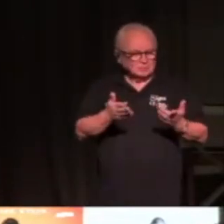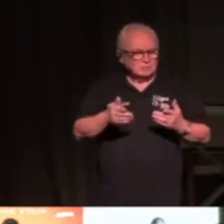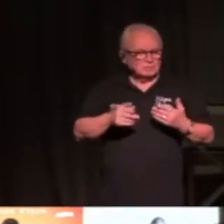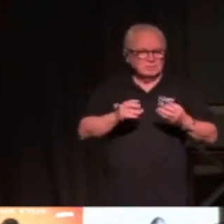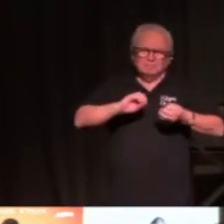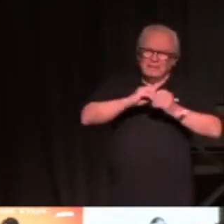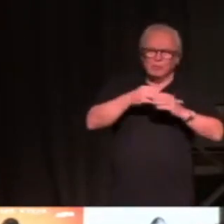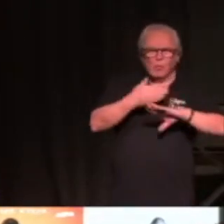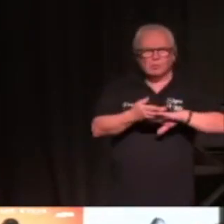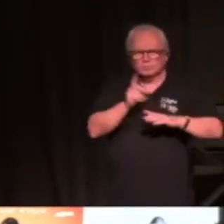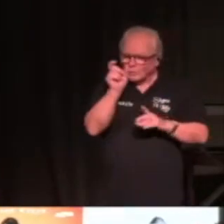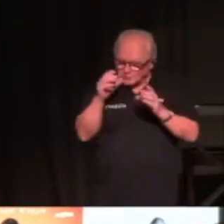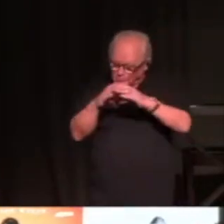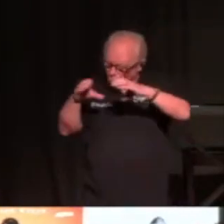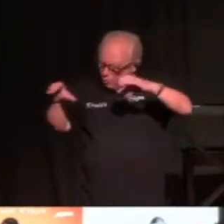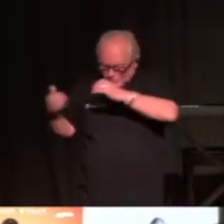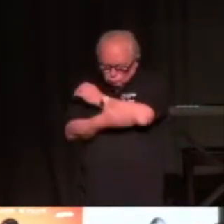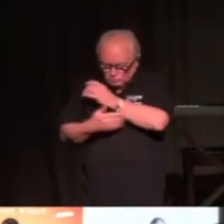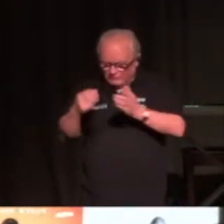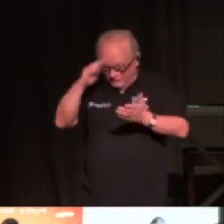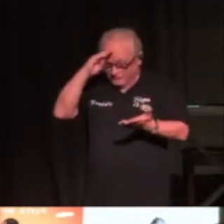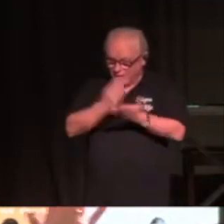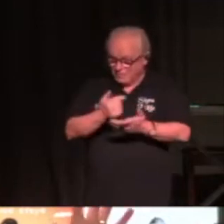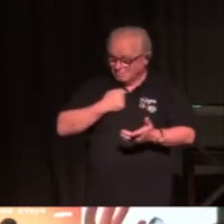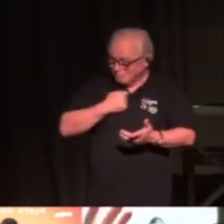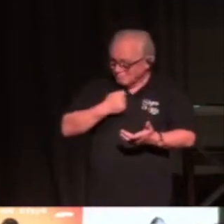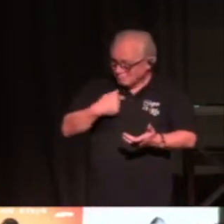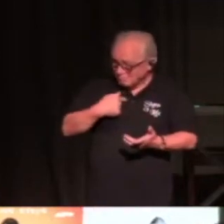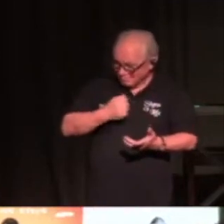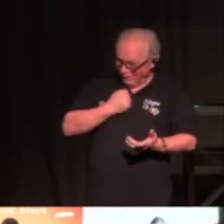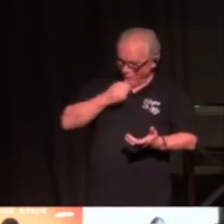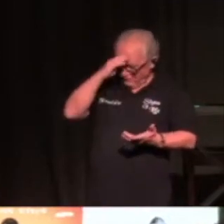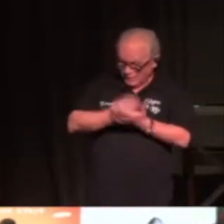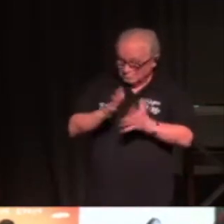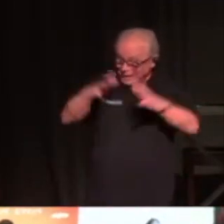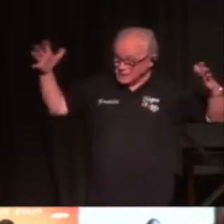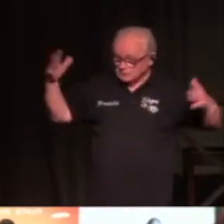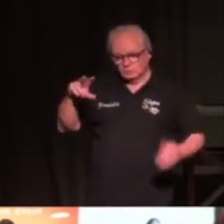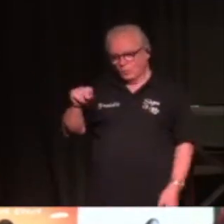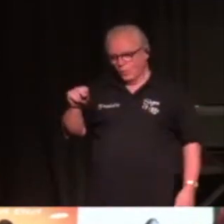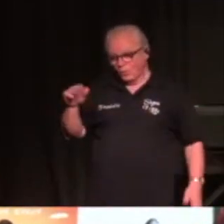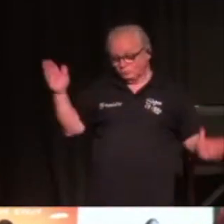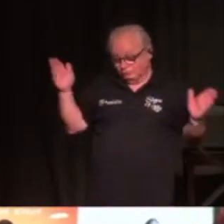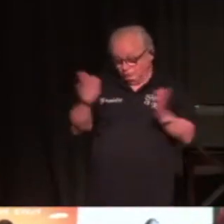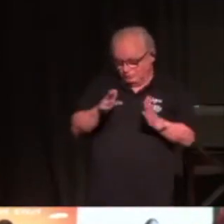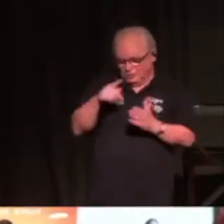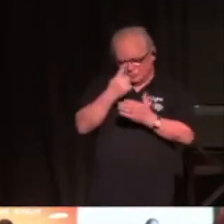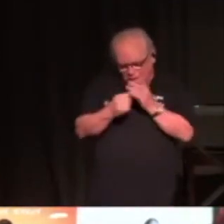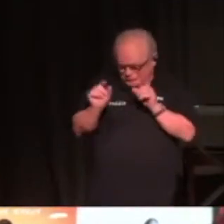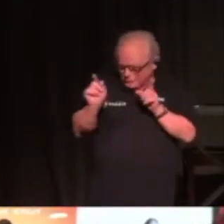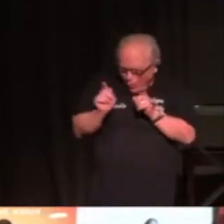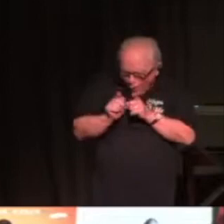that? Come on, because my faith isn't that big all the time. But we can make it on just a little piece of faith. Just a little